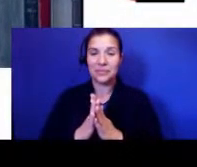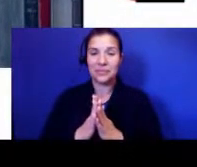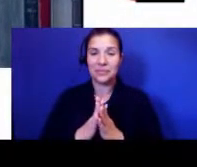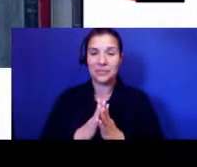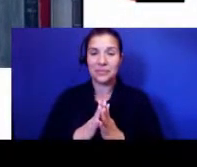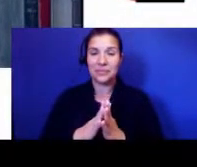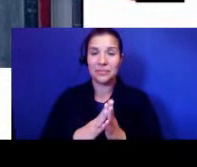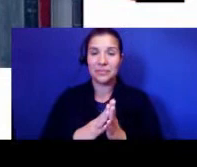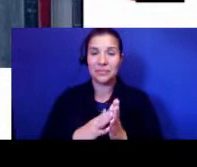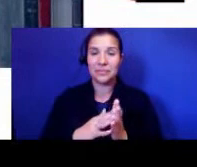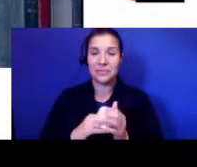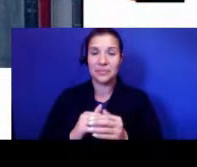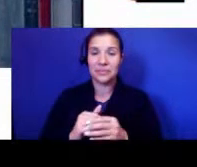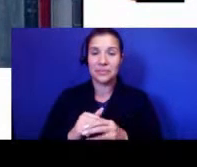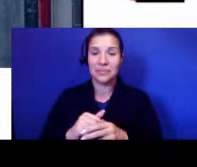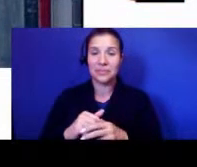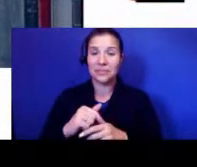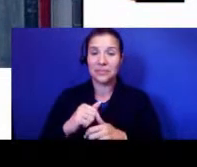Their audio's not working.